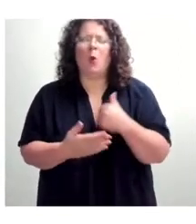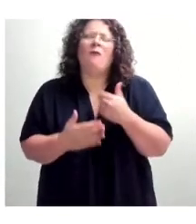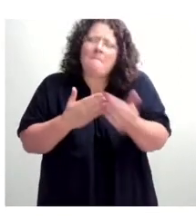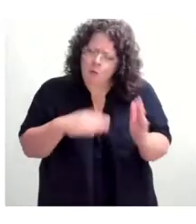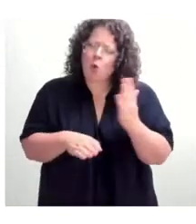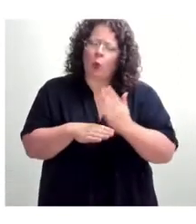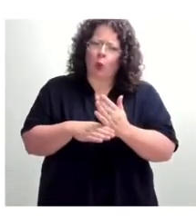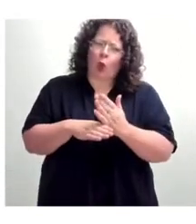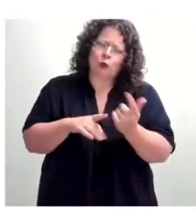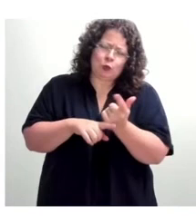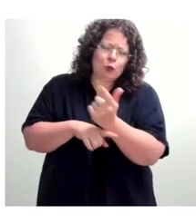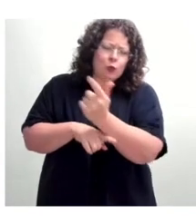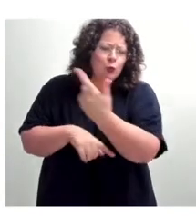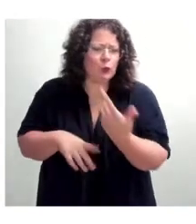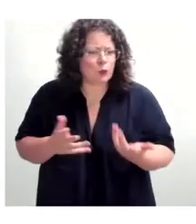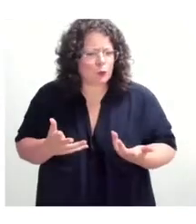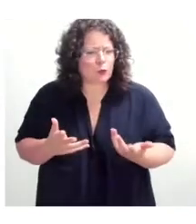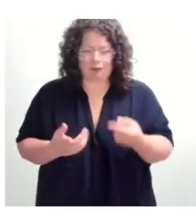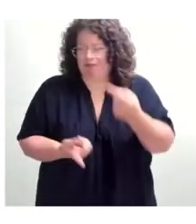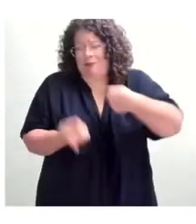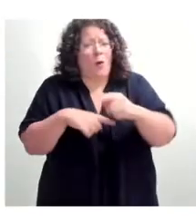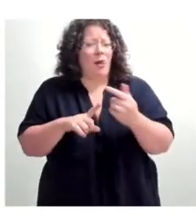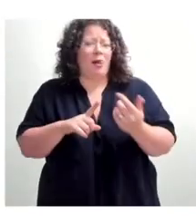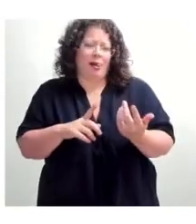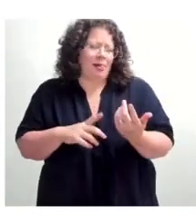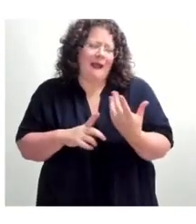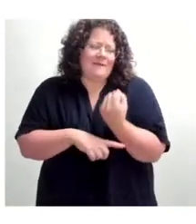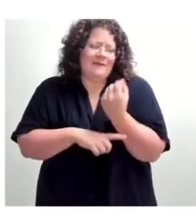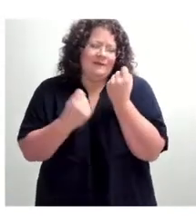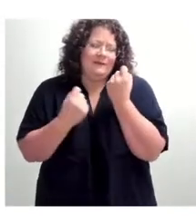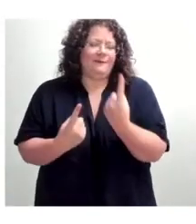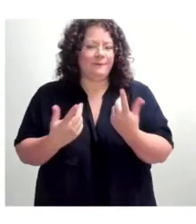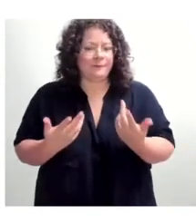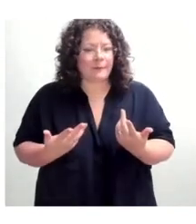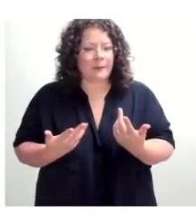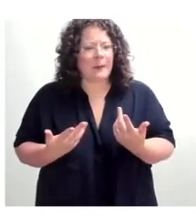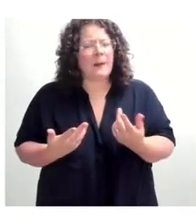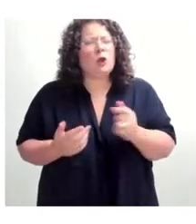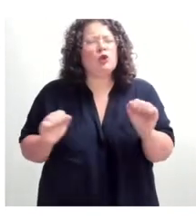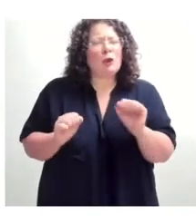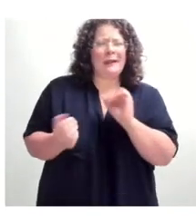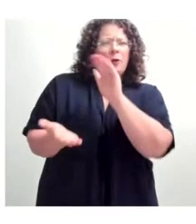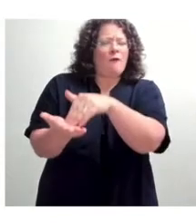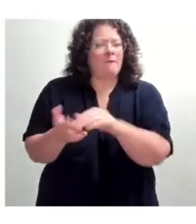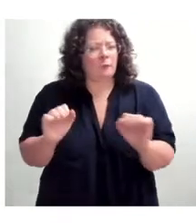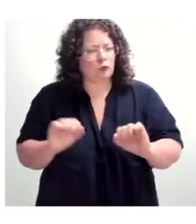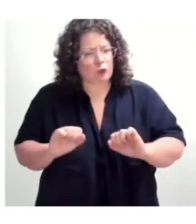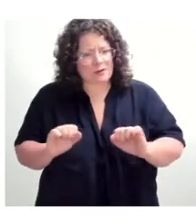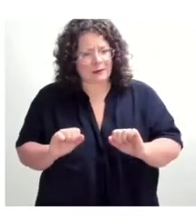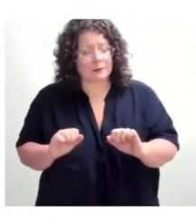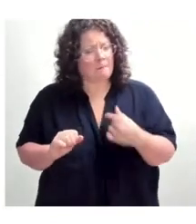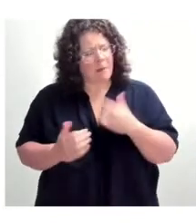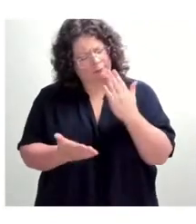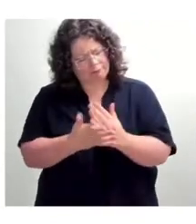think will help make WPP a better, a more successful company in the future. Brilliant. It's great to hear, and